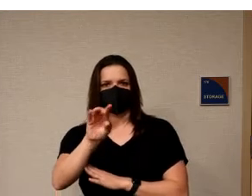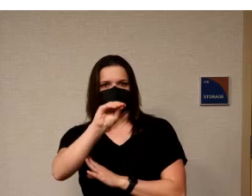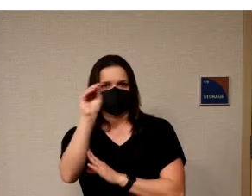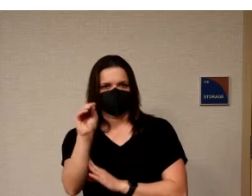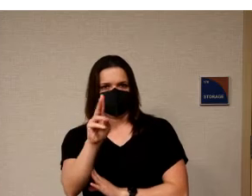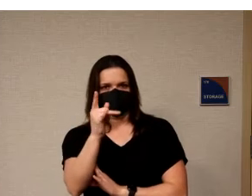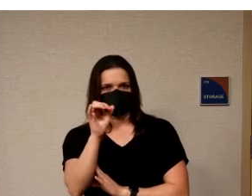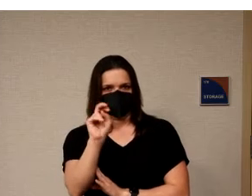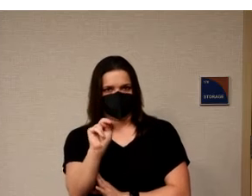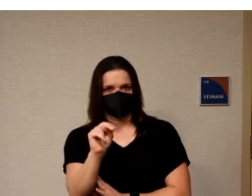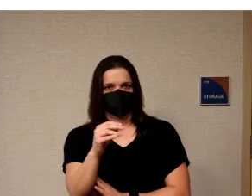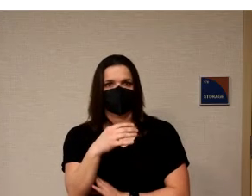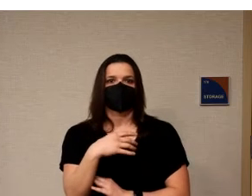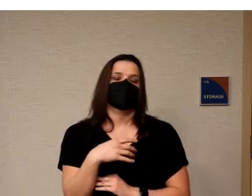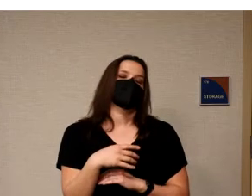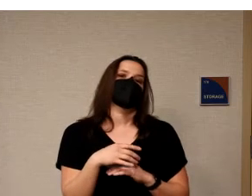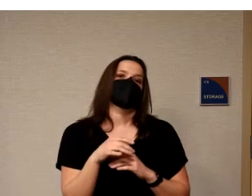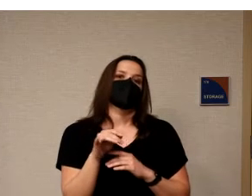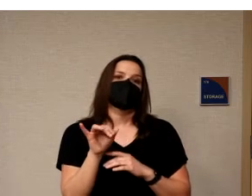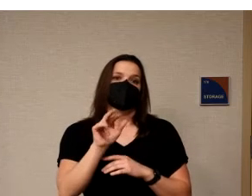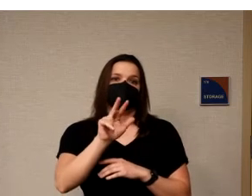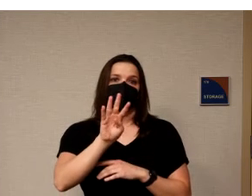0.68% deviation,